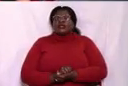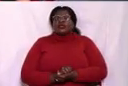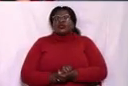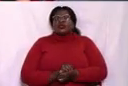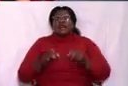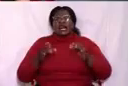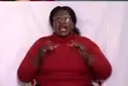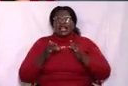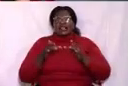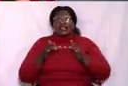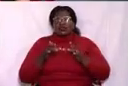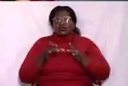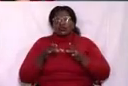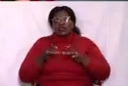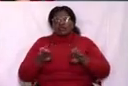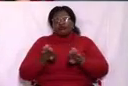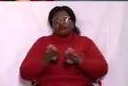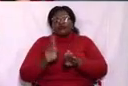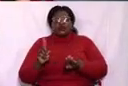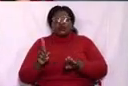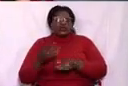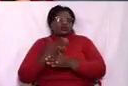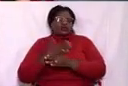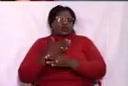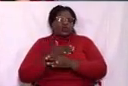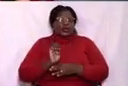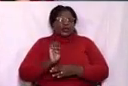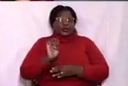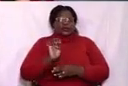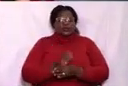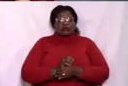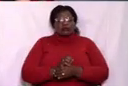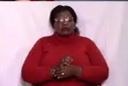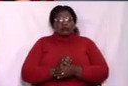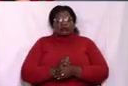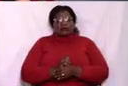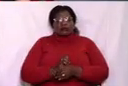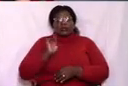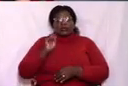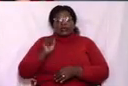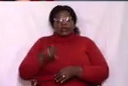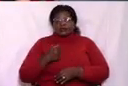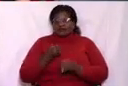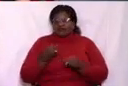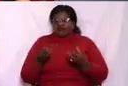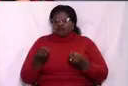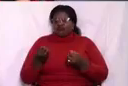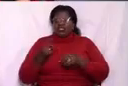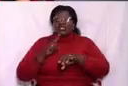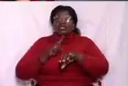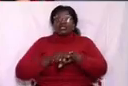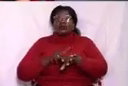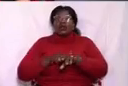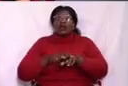your work? Of course, I use my phone a lot to